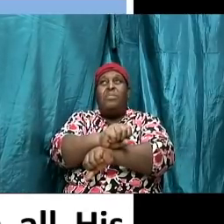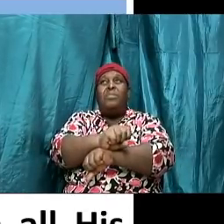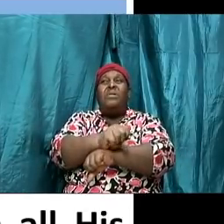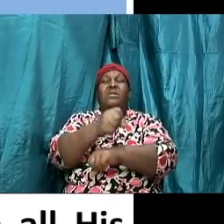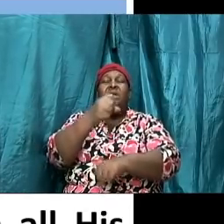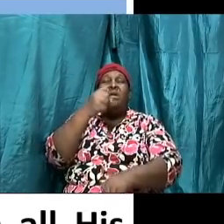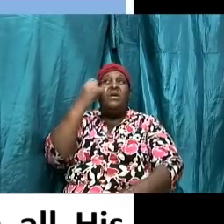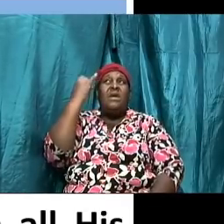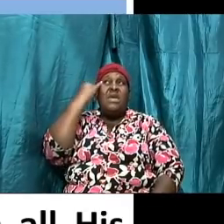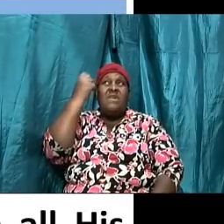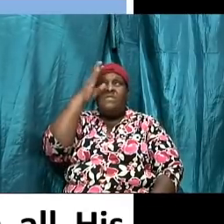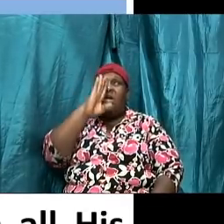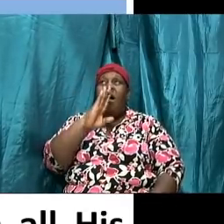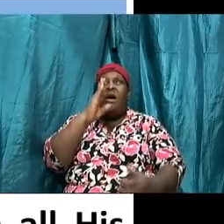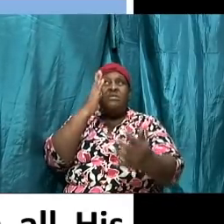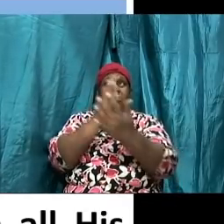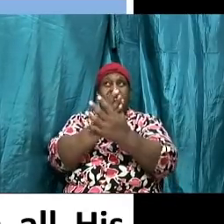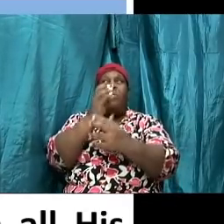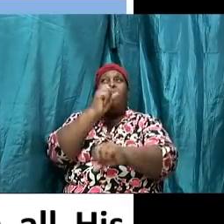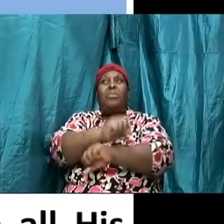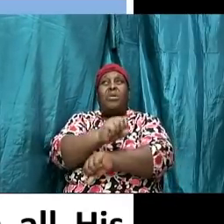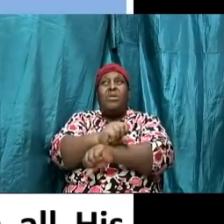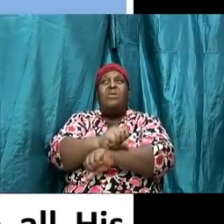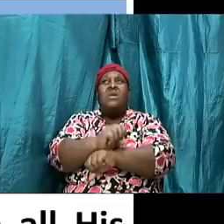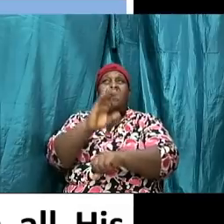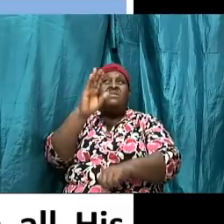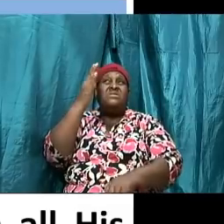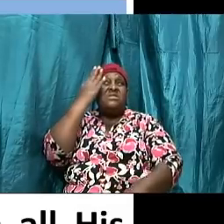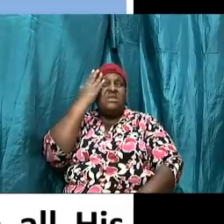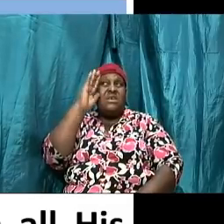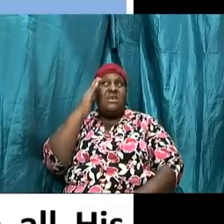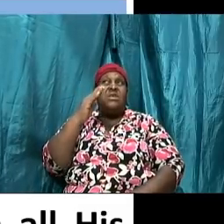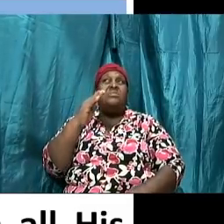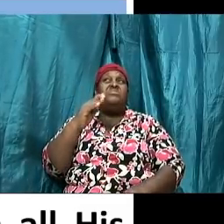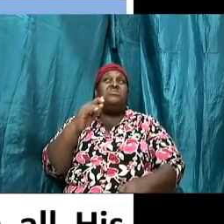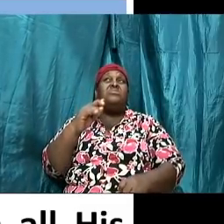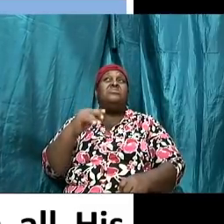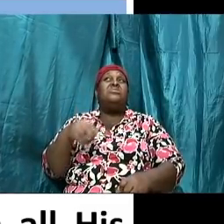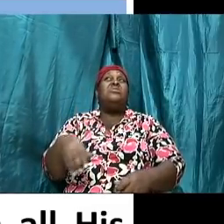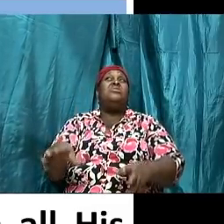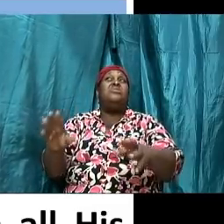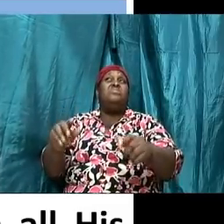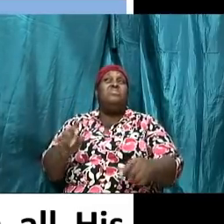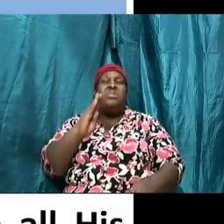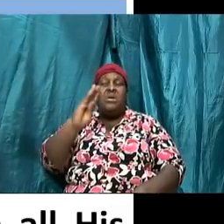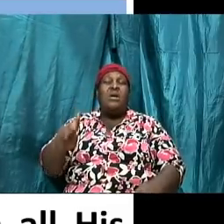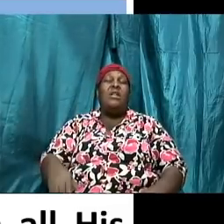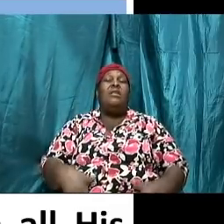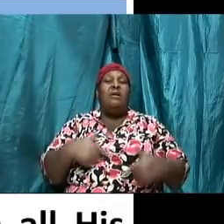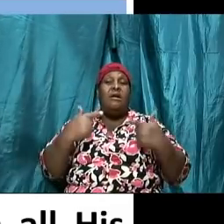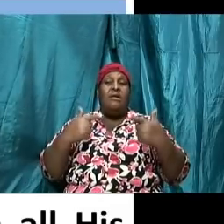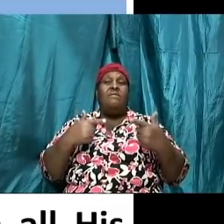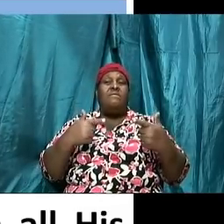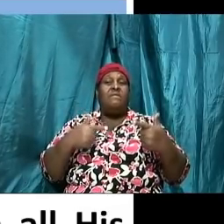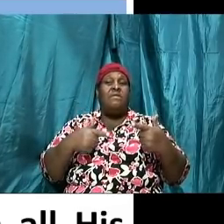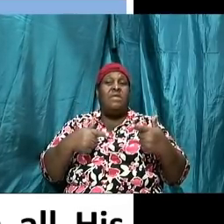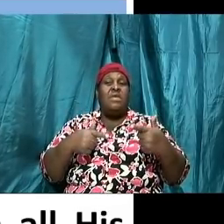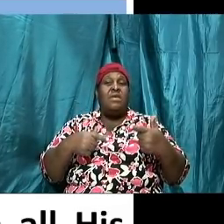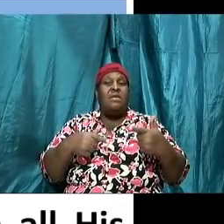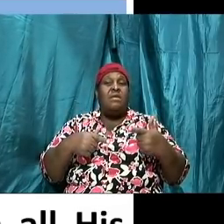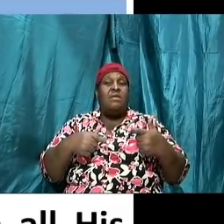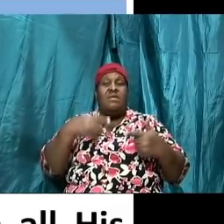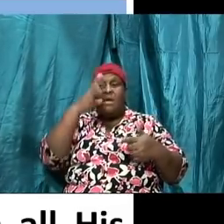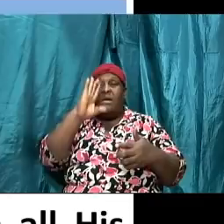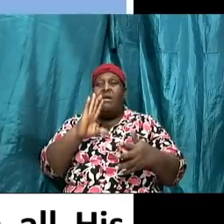to exist. Because the Bible also tells us in Hebrews chapter 1 and verse 3 that he upholds all